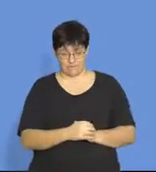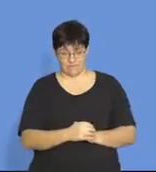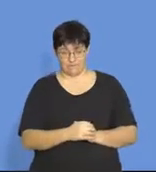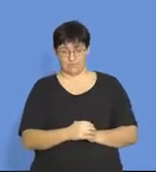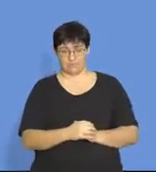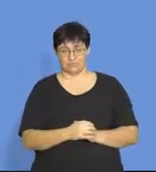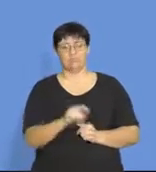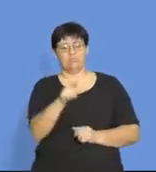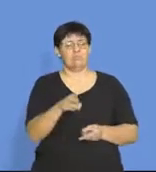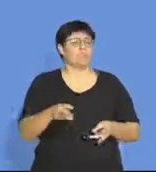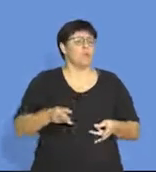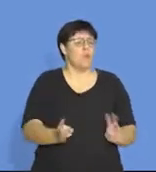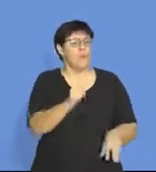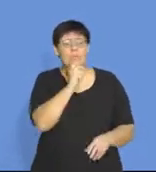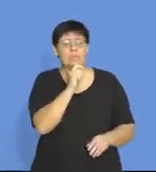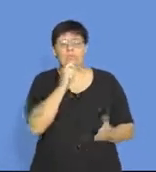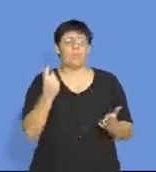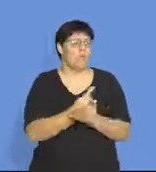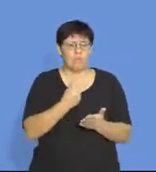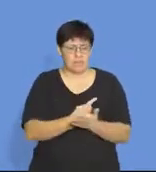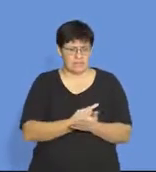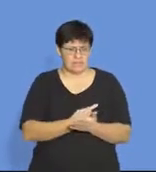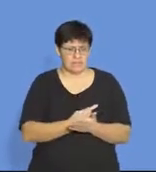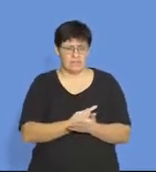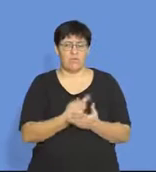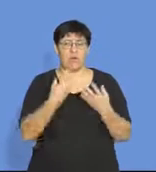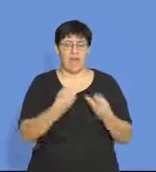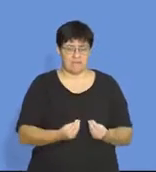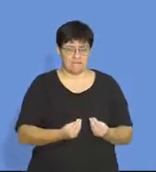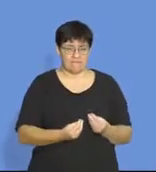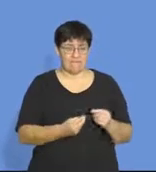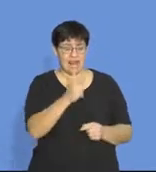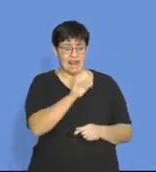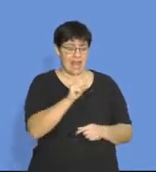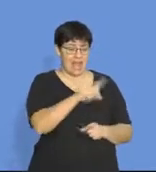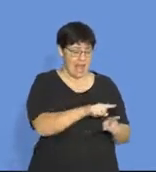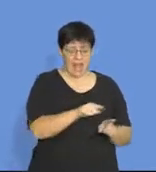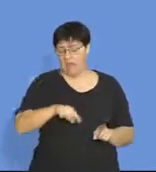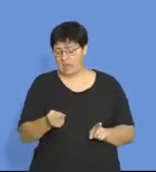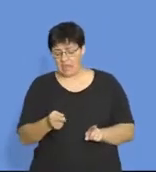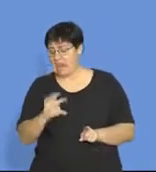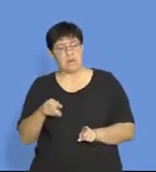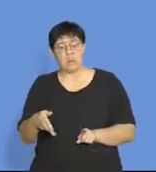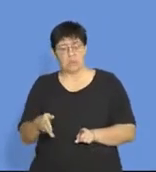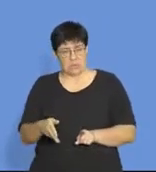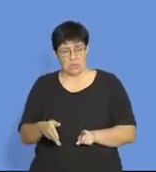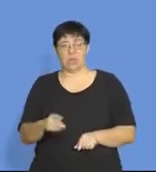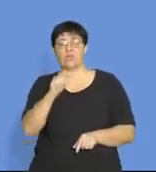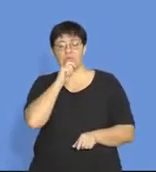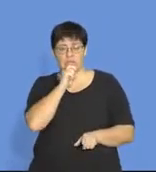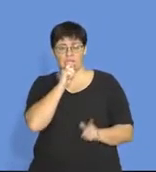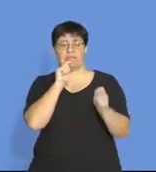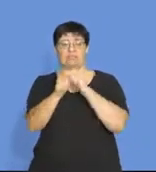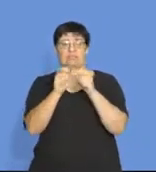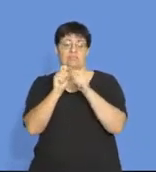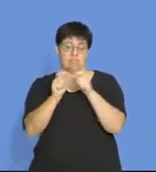we always going to employ as soon as you have one non-linear equation, we